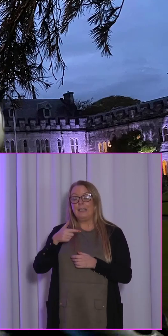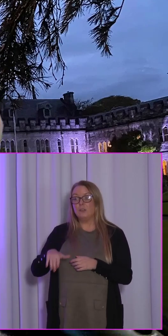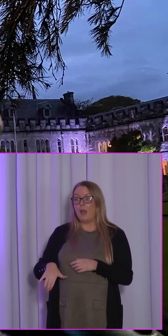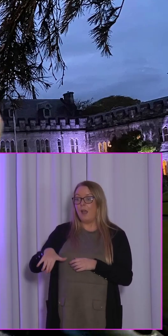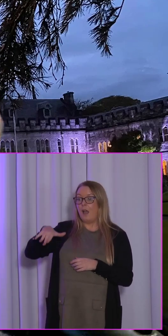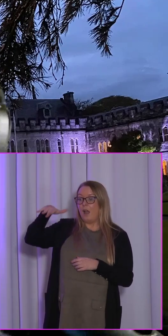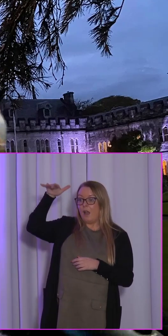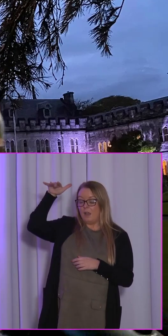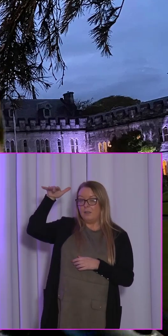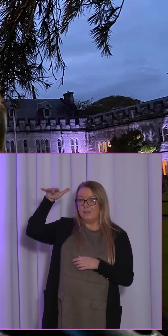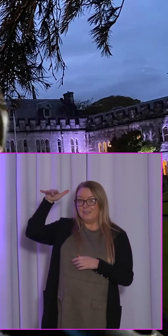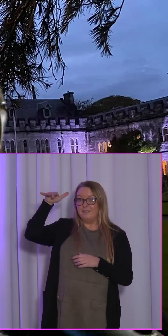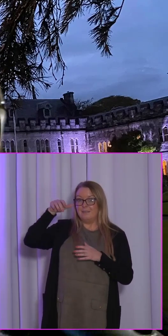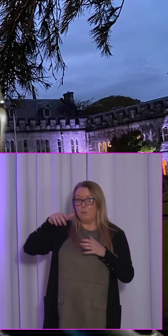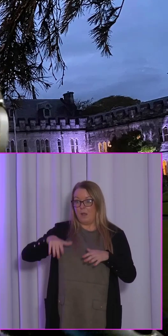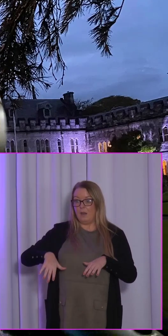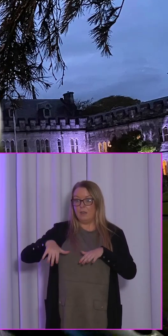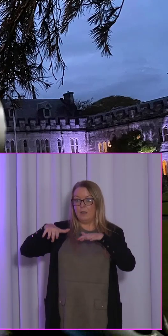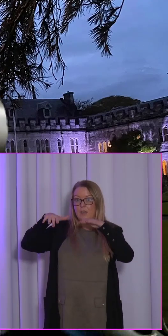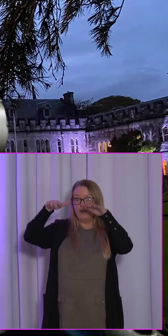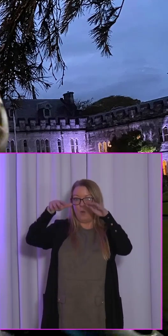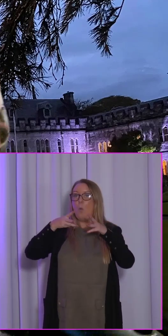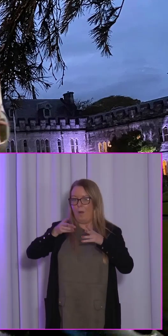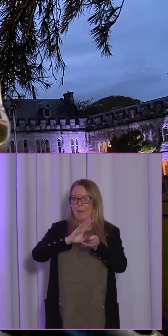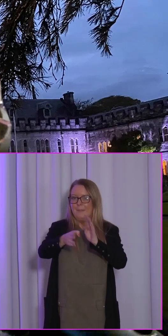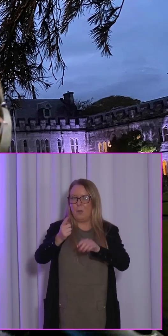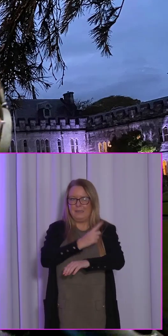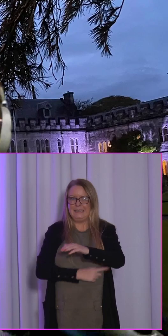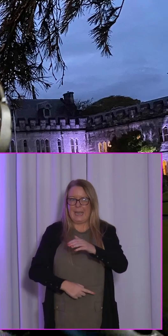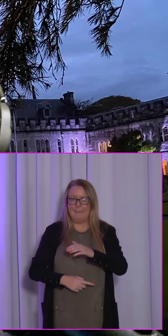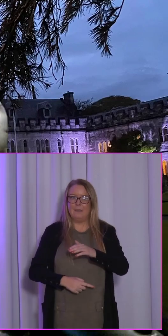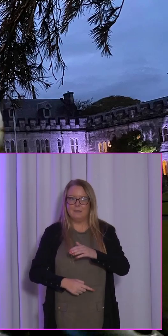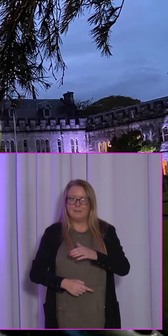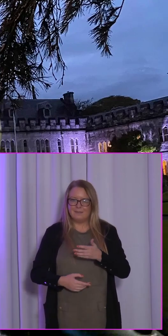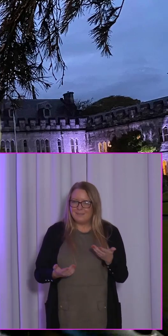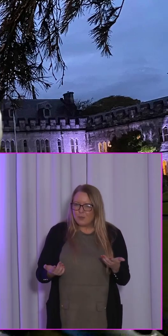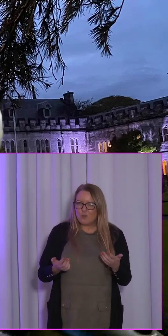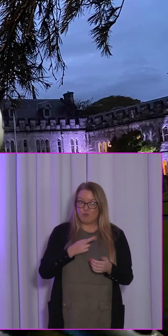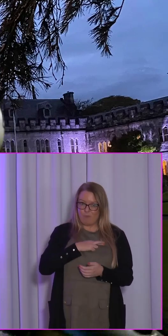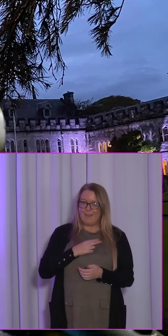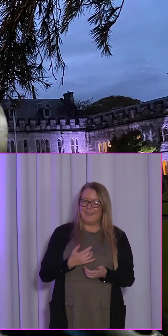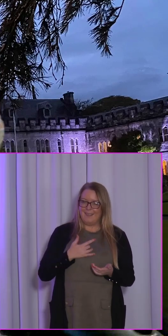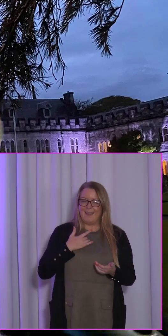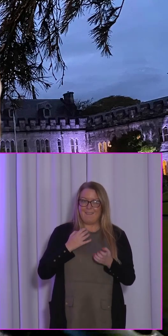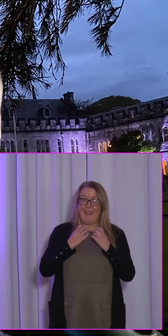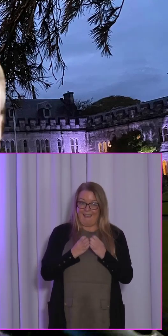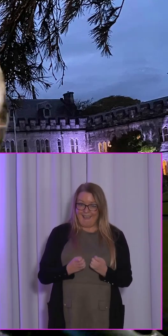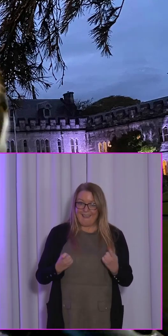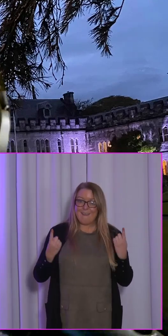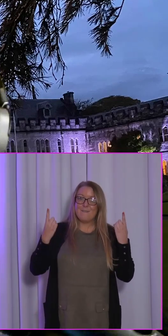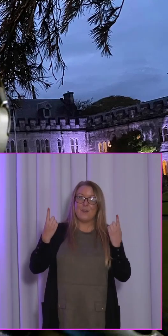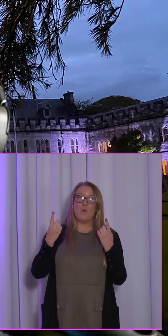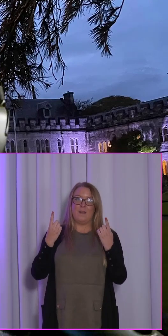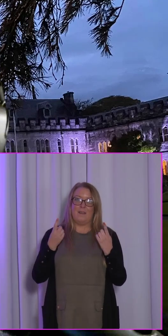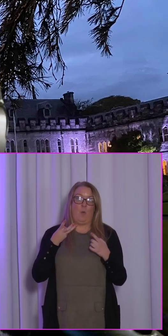be disabled in some shape or form. So if we create policy for that eventuality, then everybody has skinny